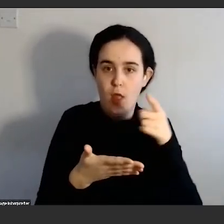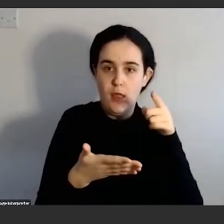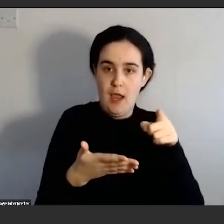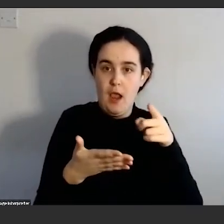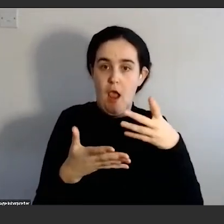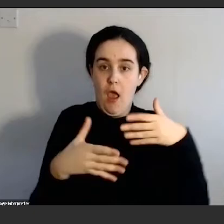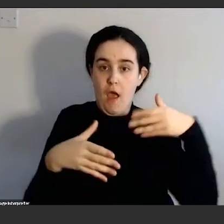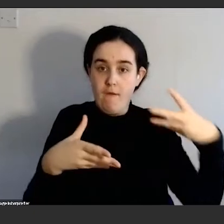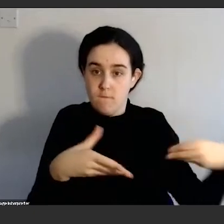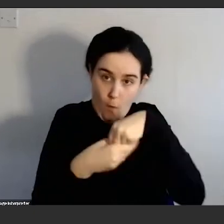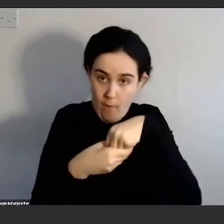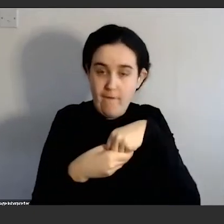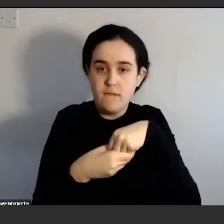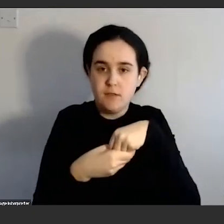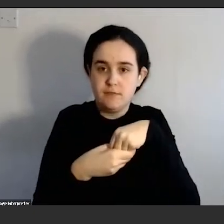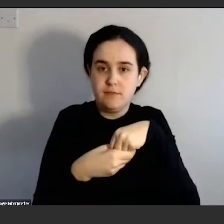procurement process should be